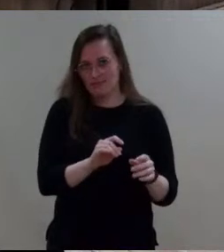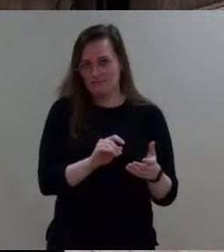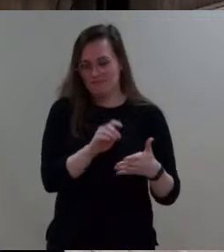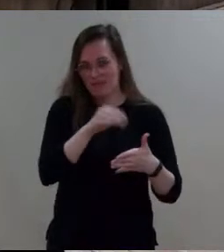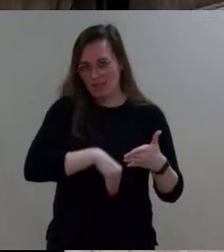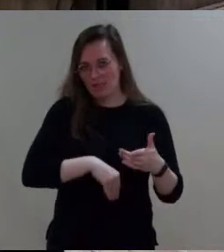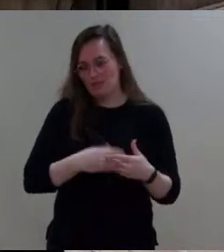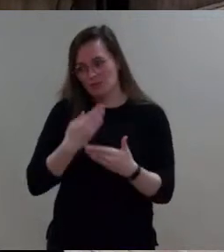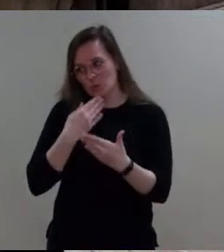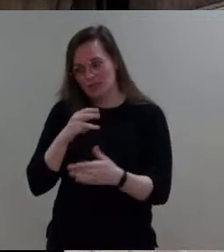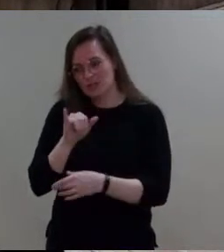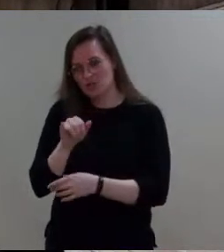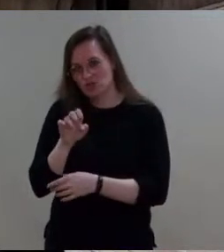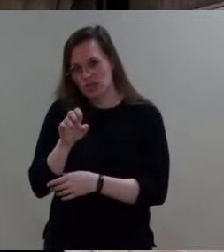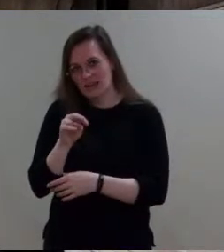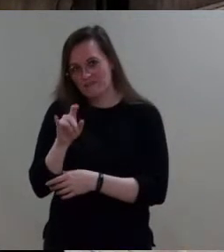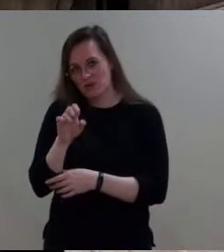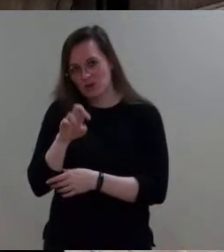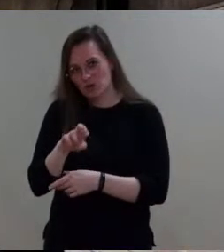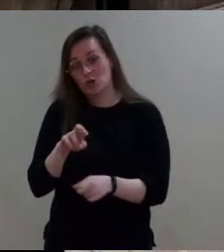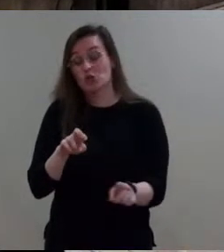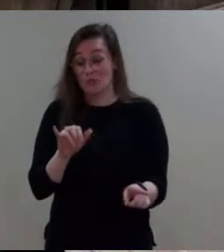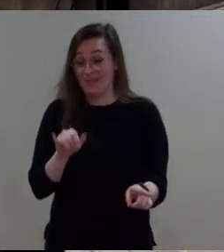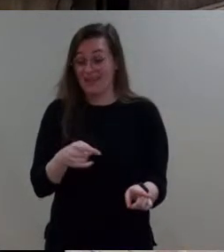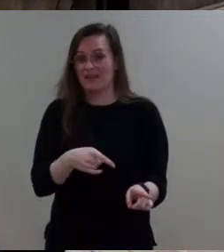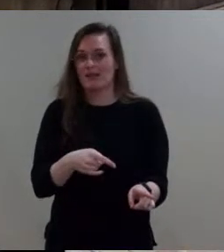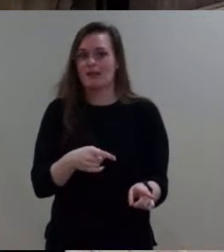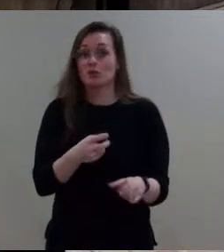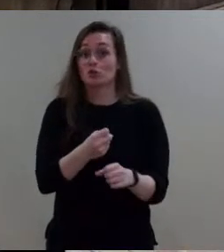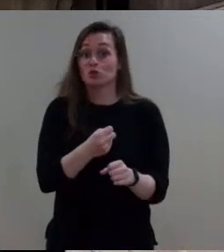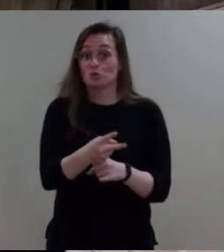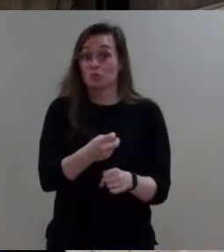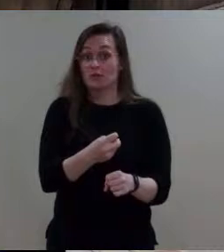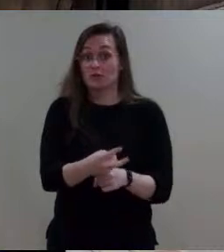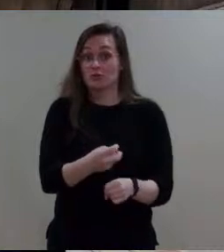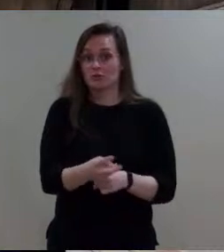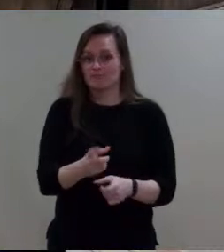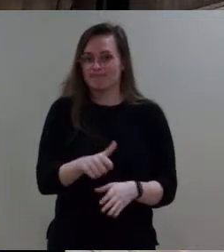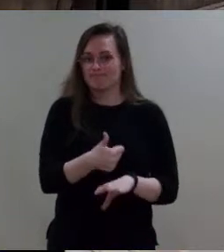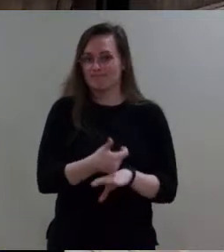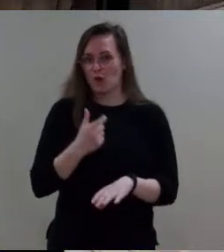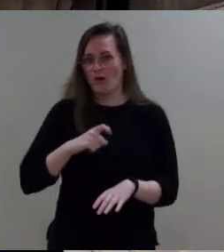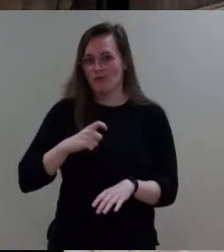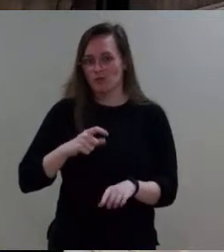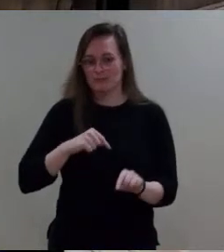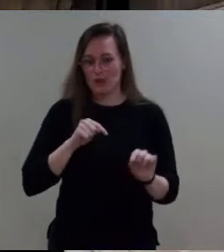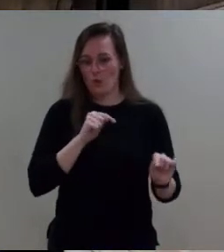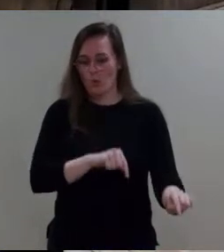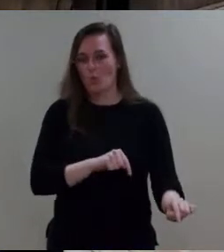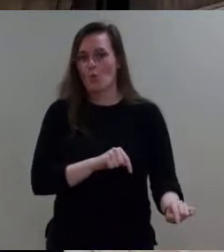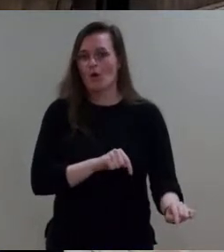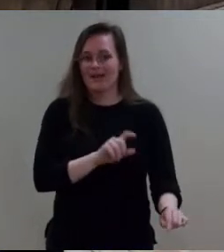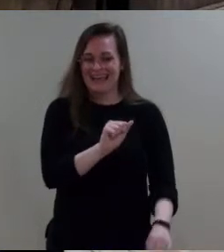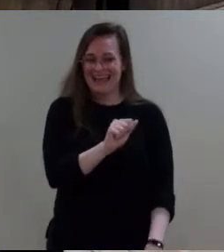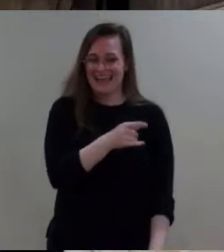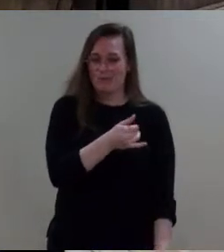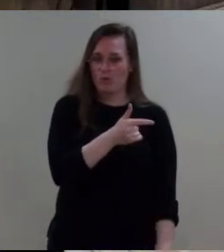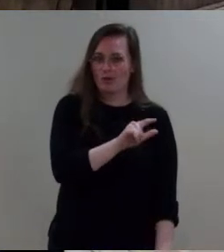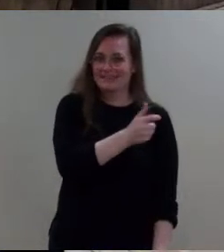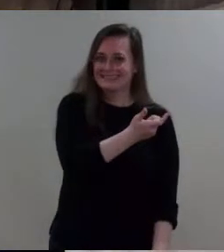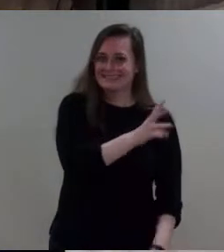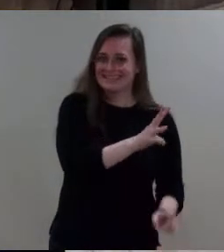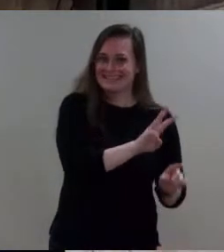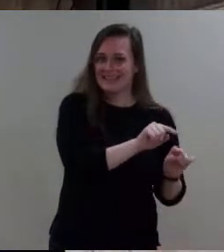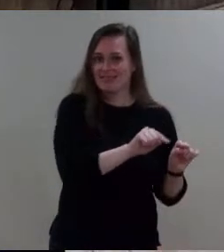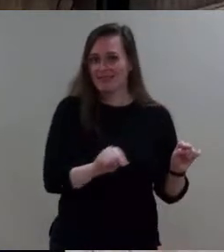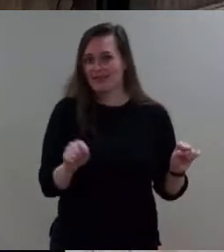attended the conference at Anderson, South Carolina, which is held every 2 years. The conference was held April 16th to the 19th at assorted